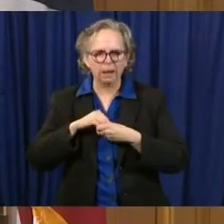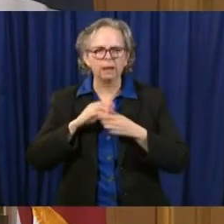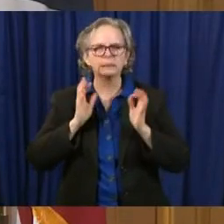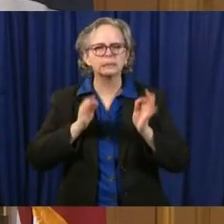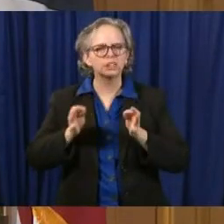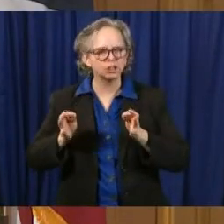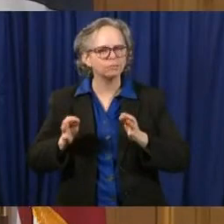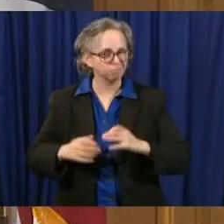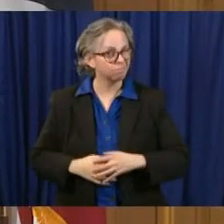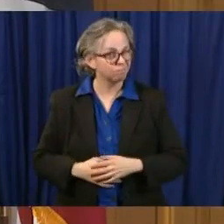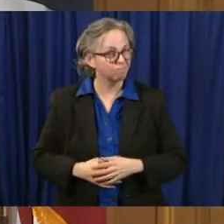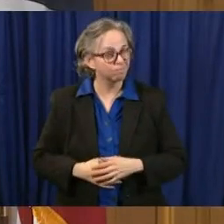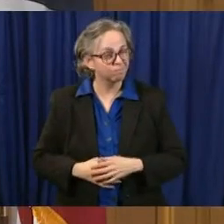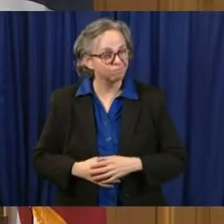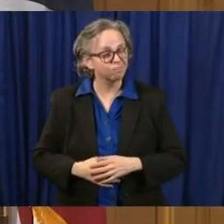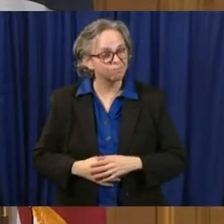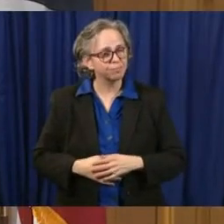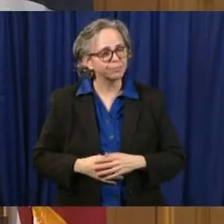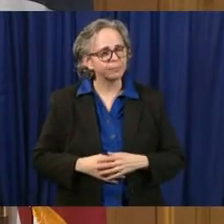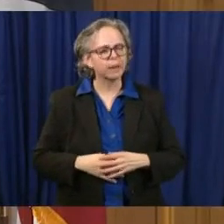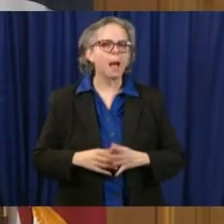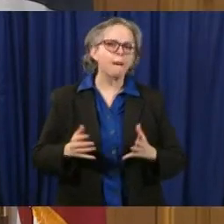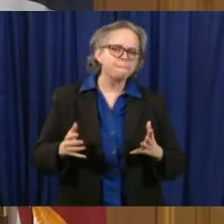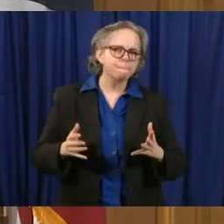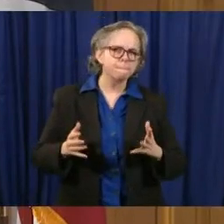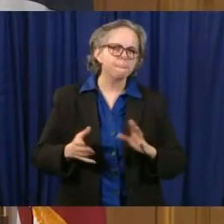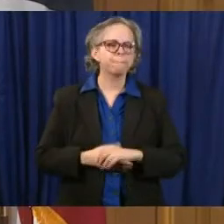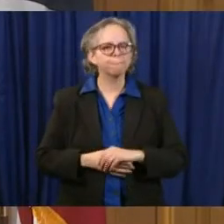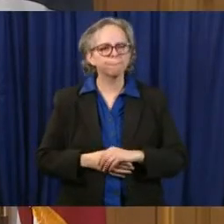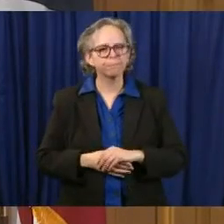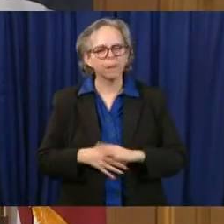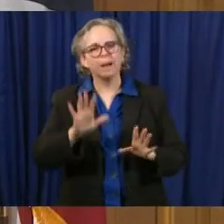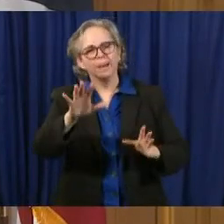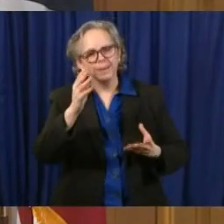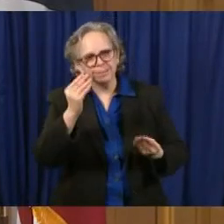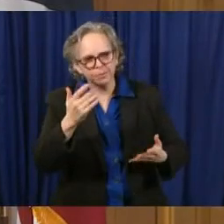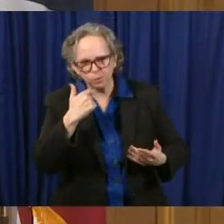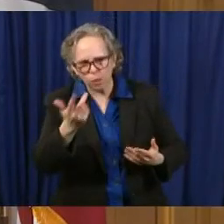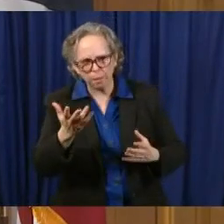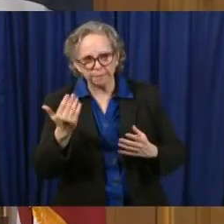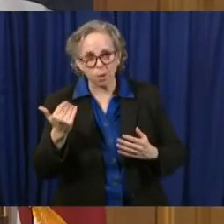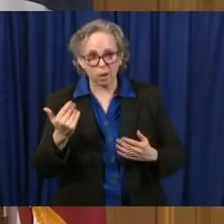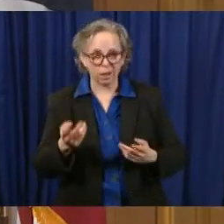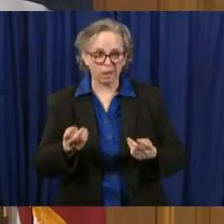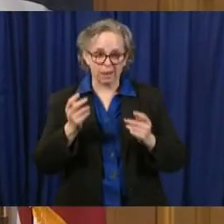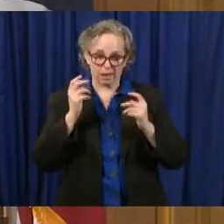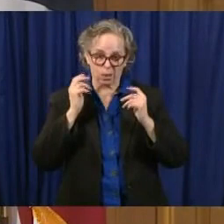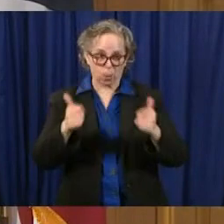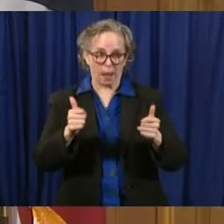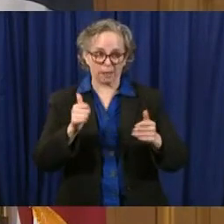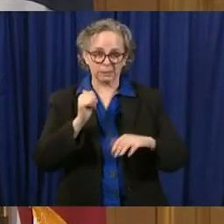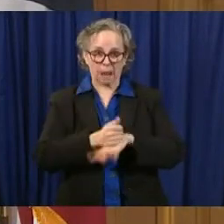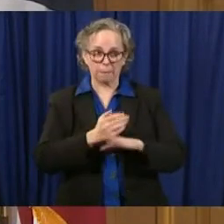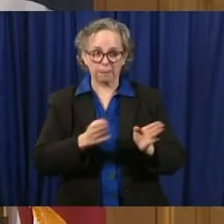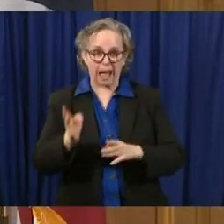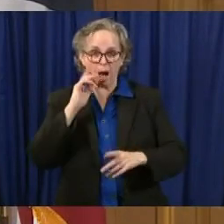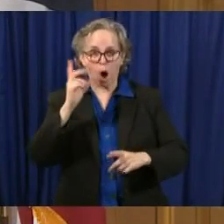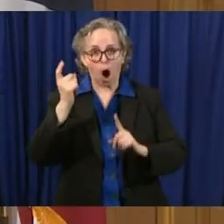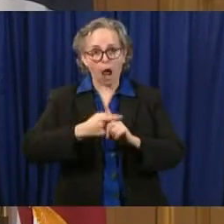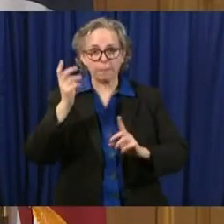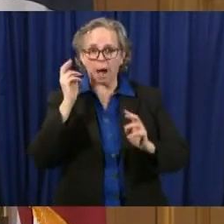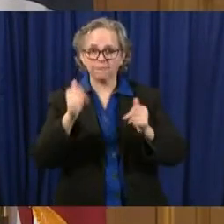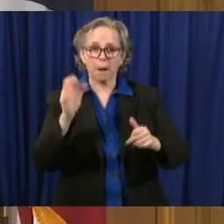know, I've said this before, but we're not going to flip on a switch someday and the world goes back to where it